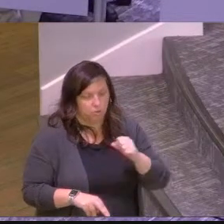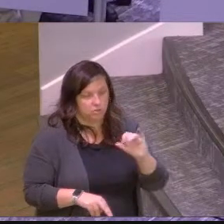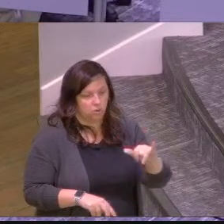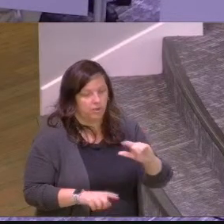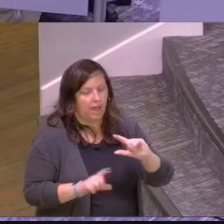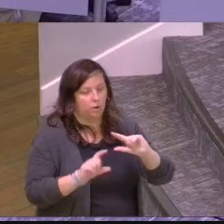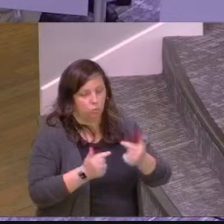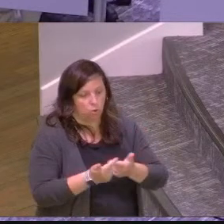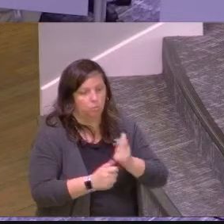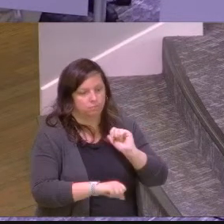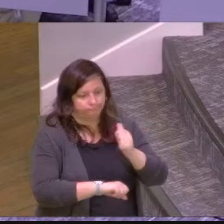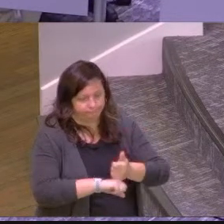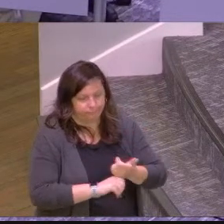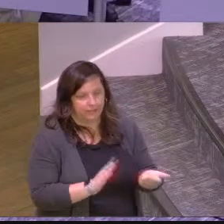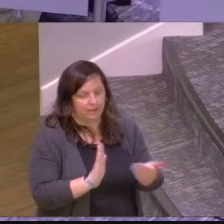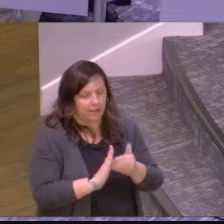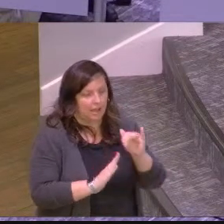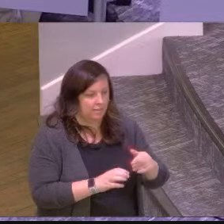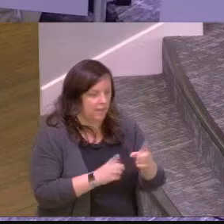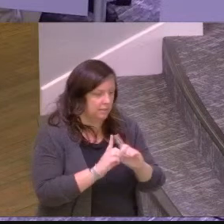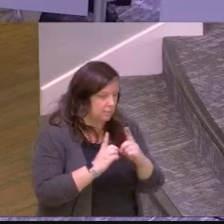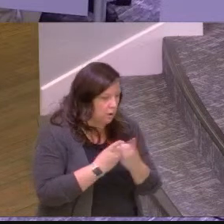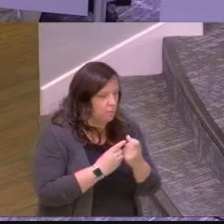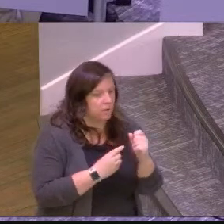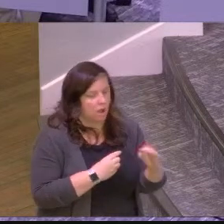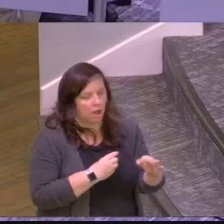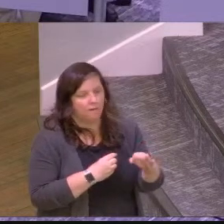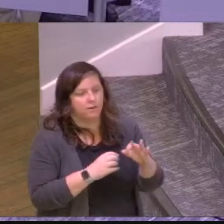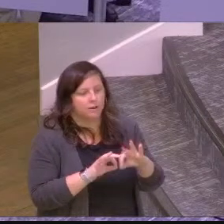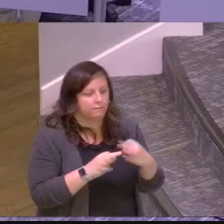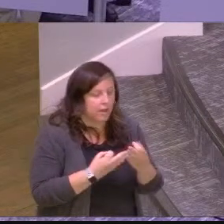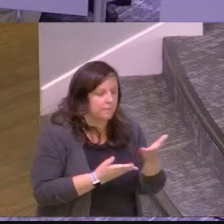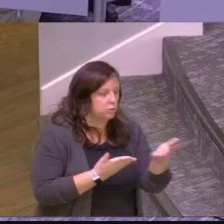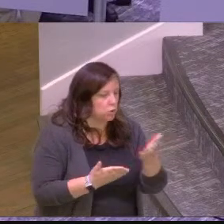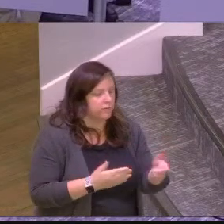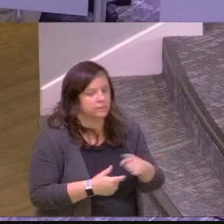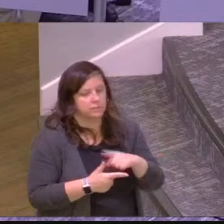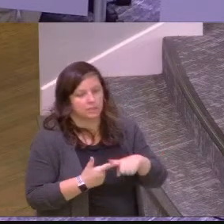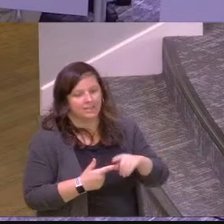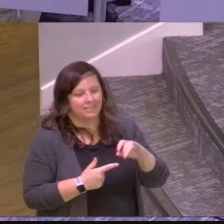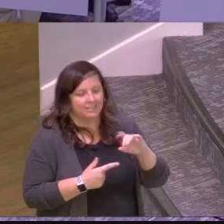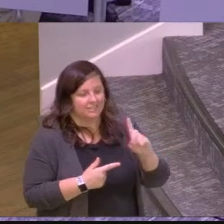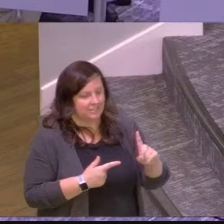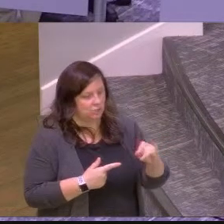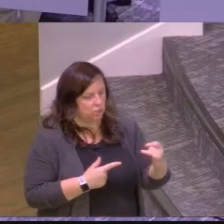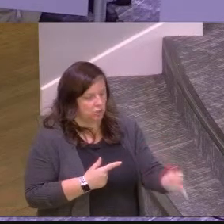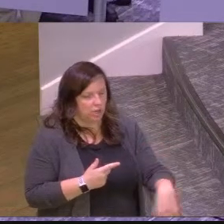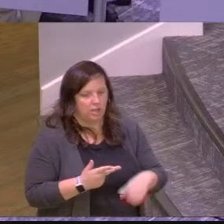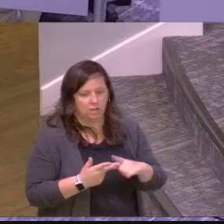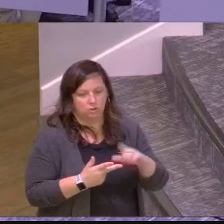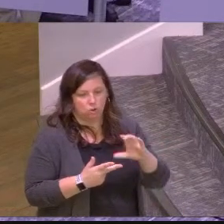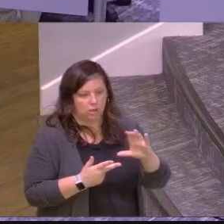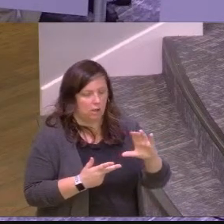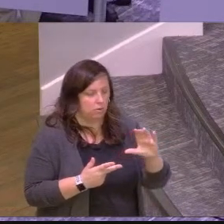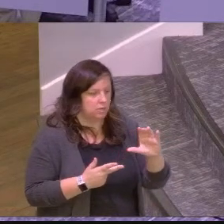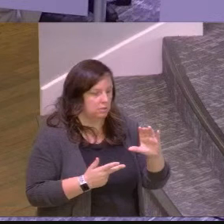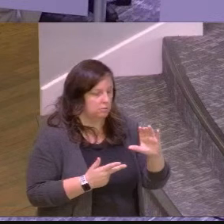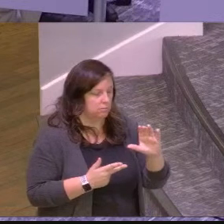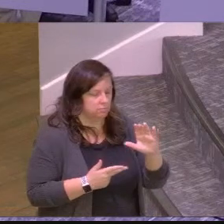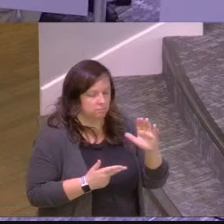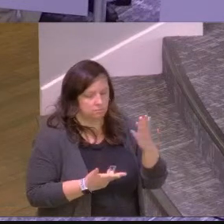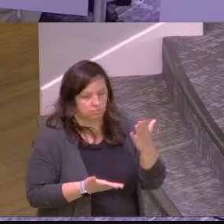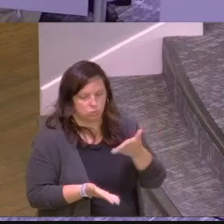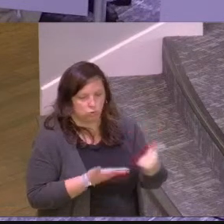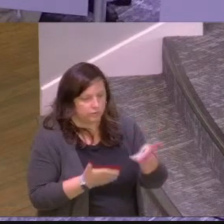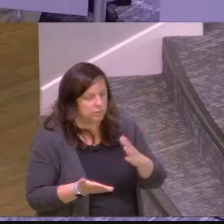of Family and Children's Services, DJJ, Juvenile Court, Clark County School Districts, and a lot of other community entities,